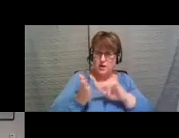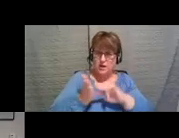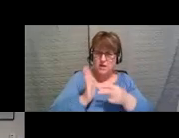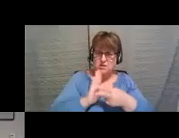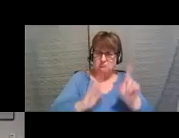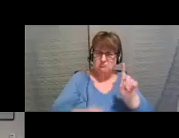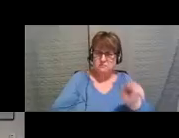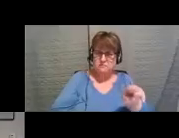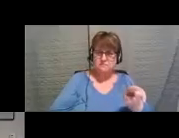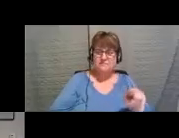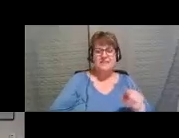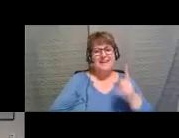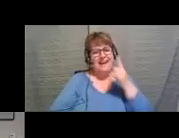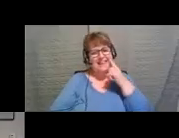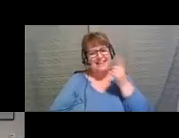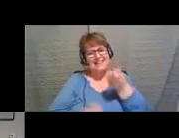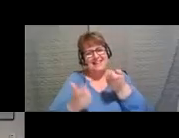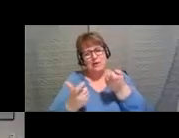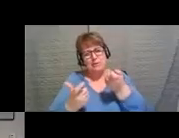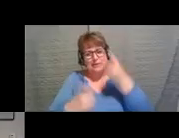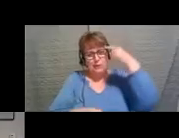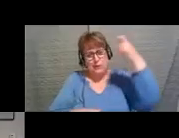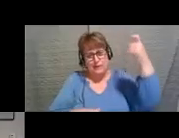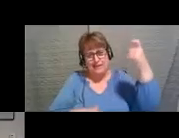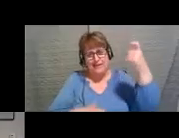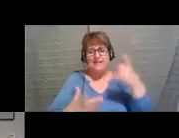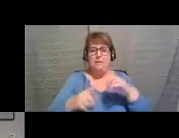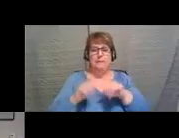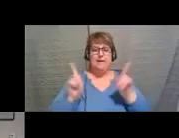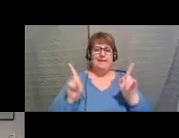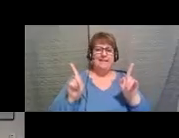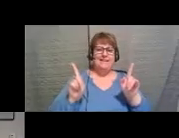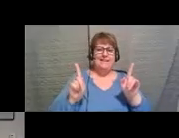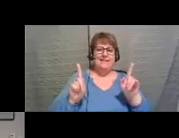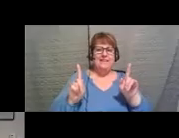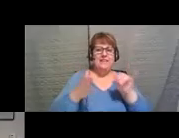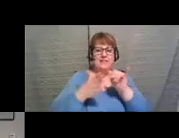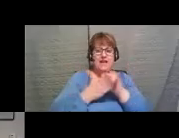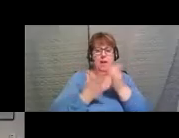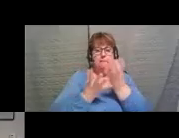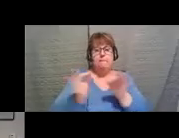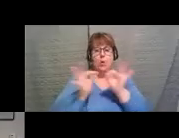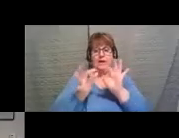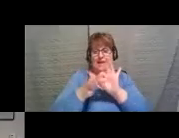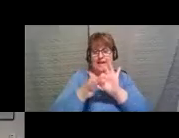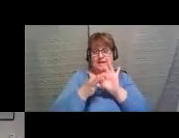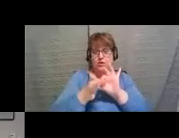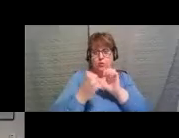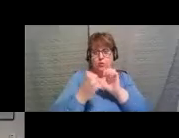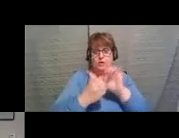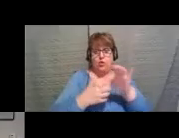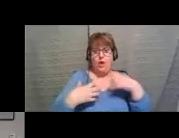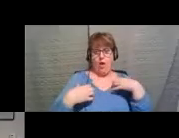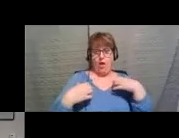Well, I still think it's a bit utopian, but it does point out that critical connection between health status